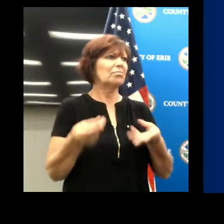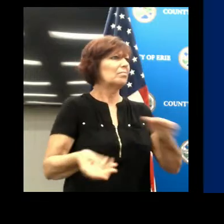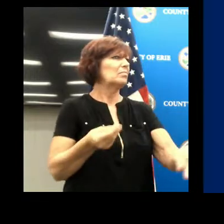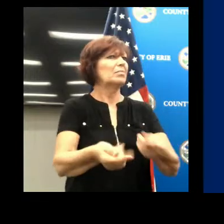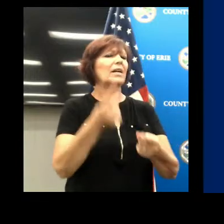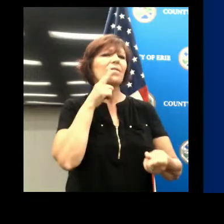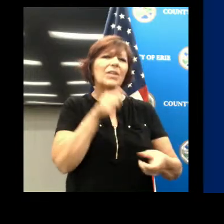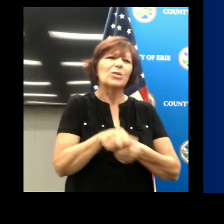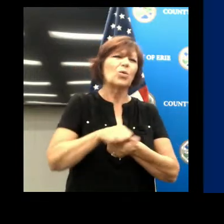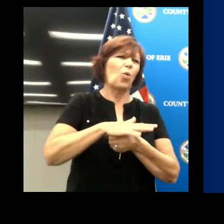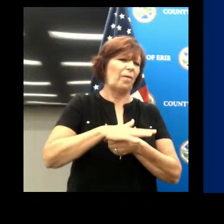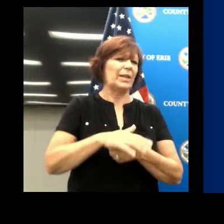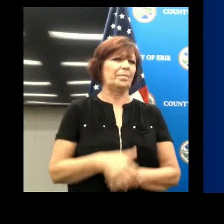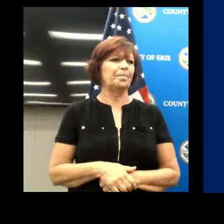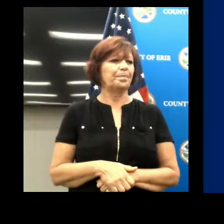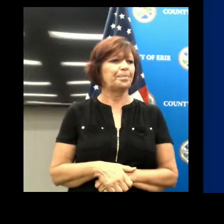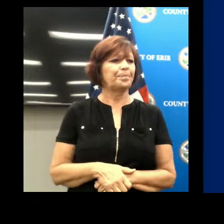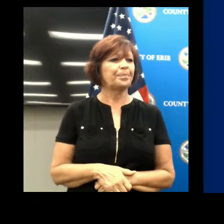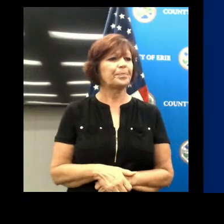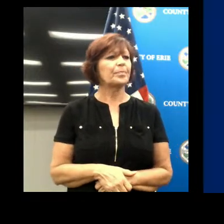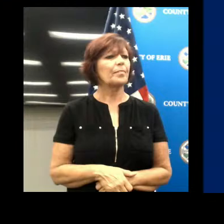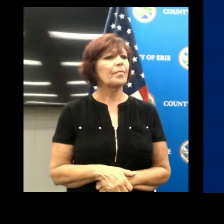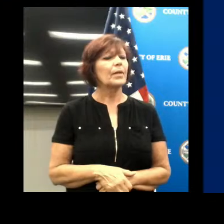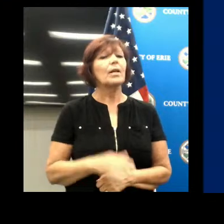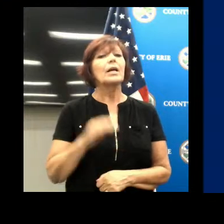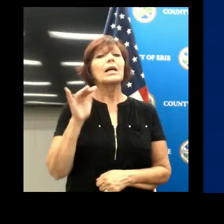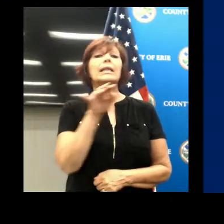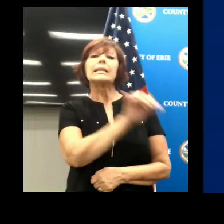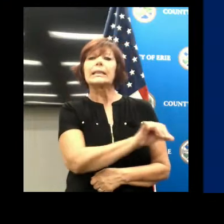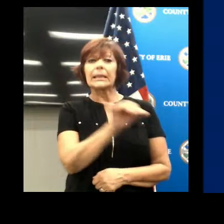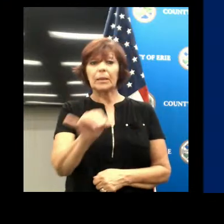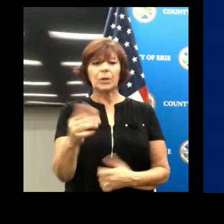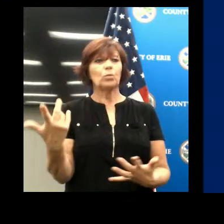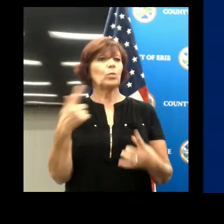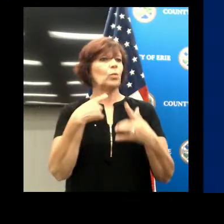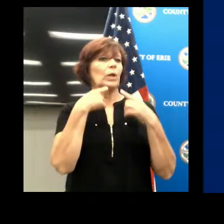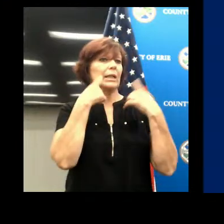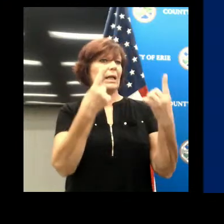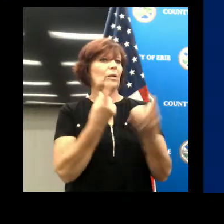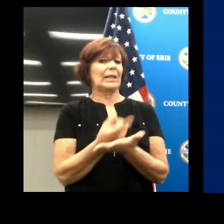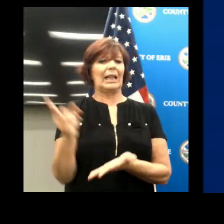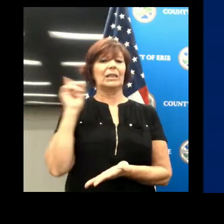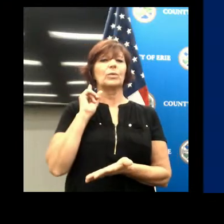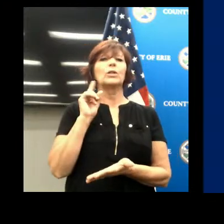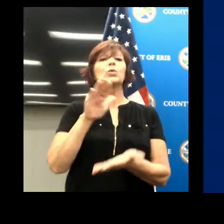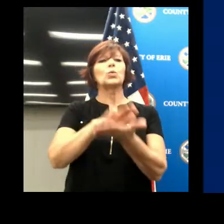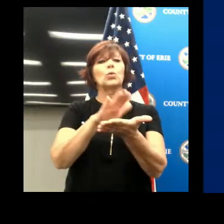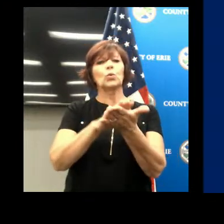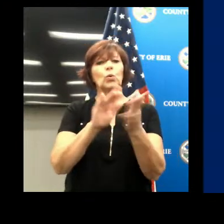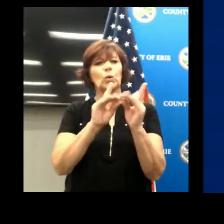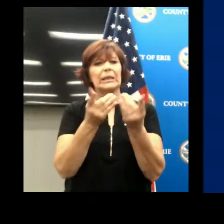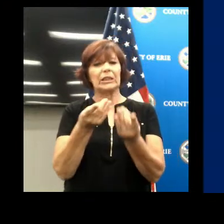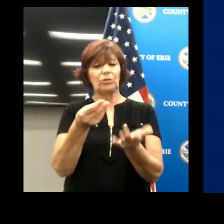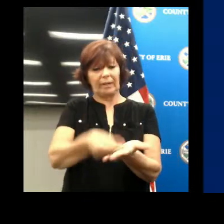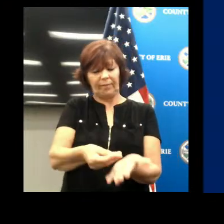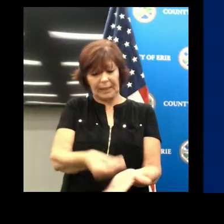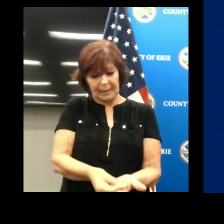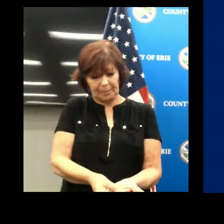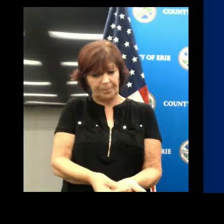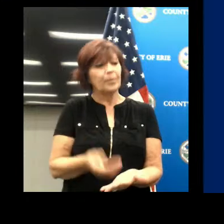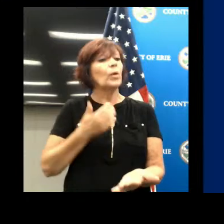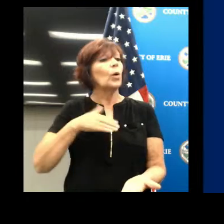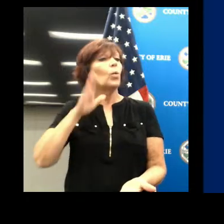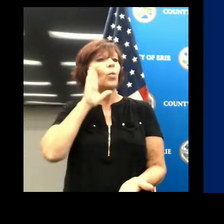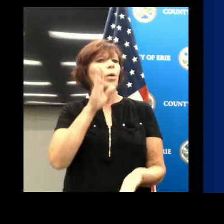responding to COVID-19, which is very similar to what we announced last week, which is school district funding, in which we will be